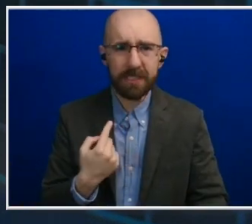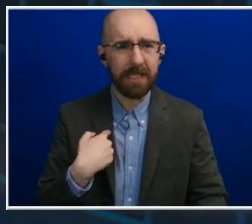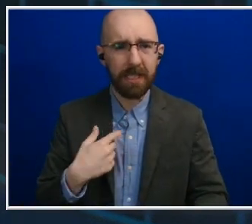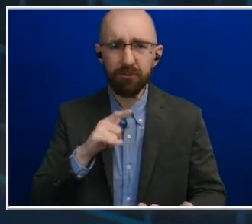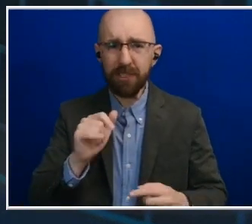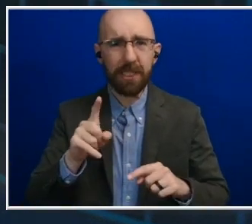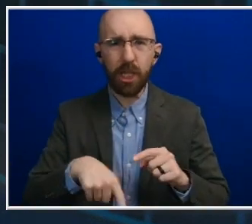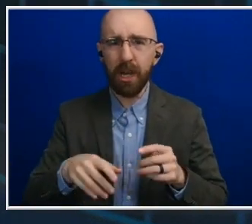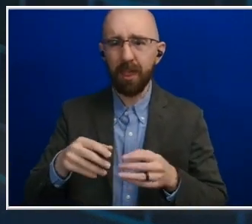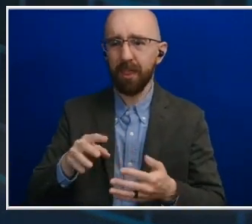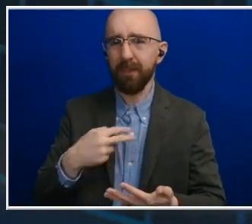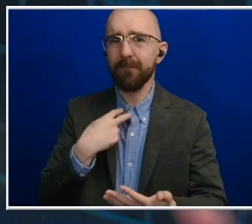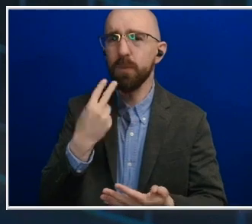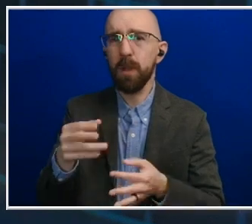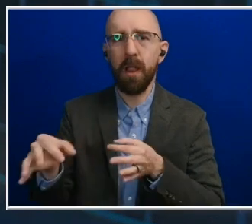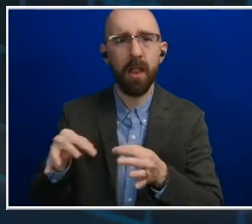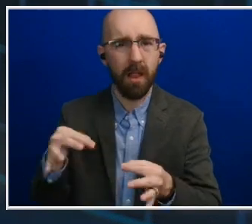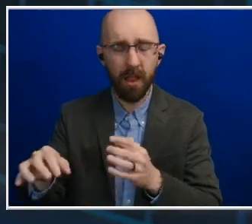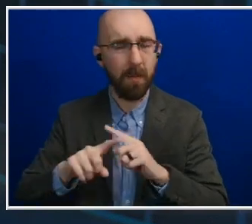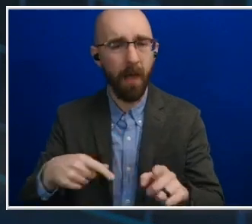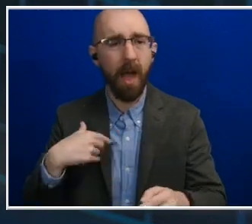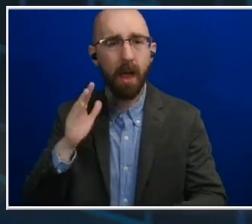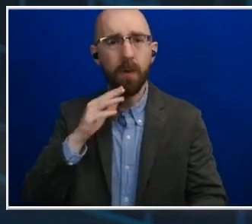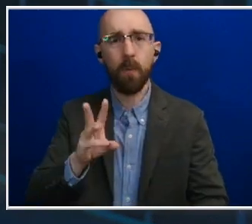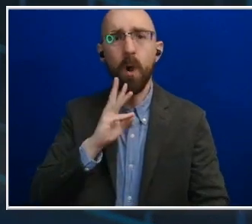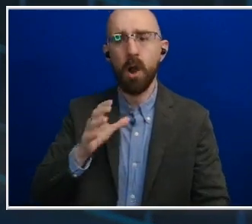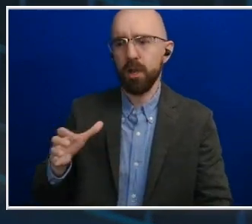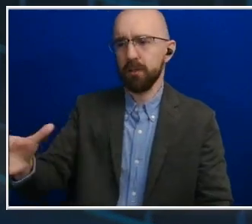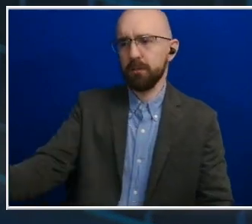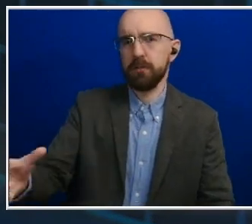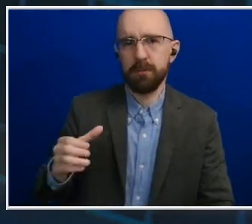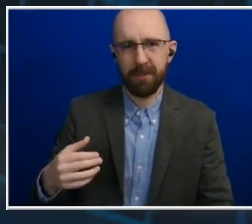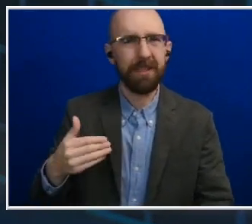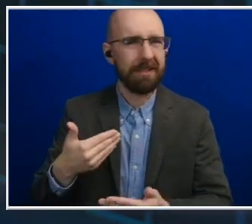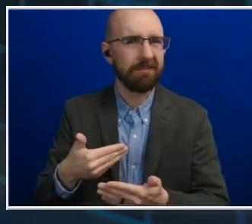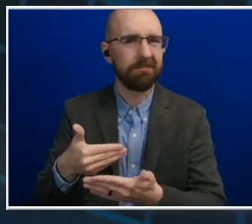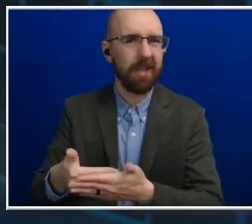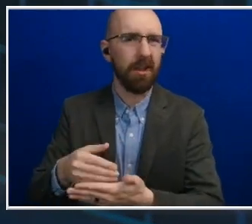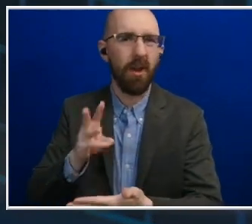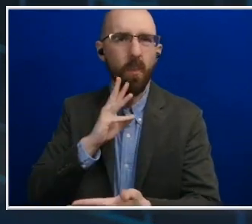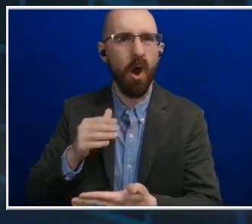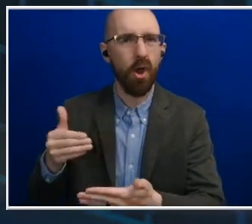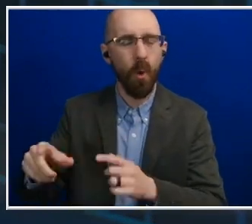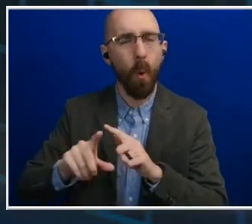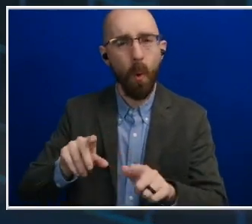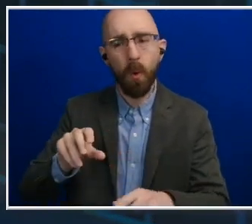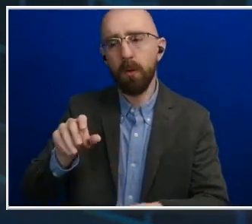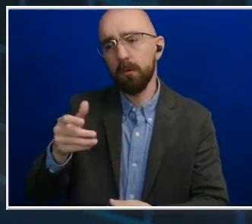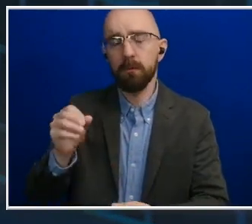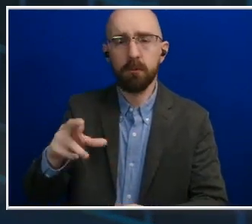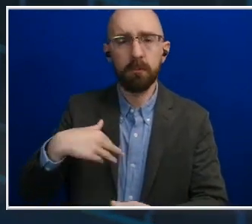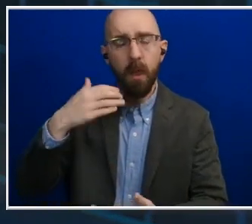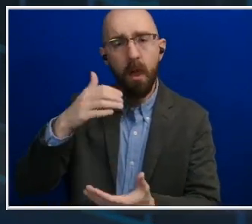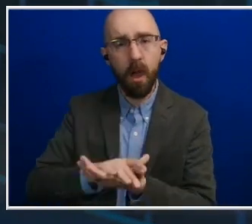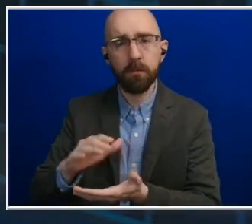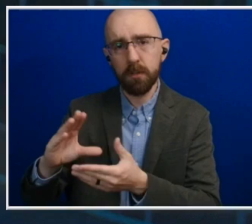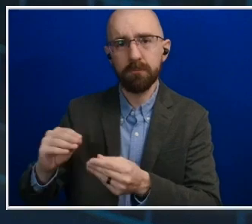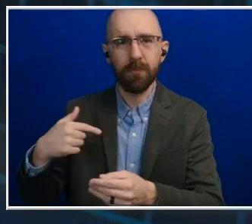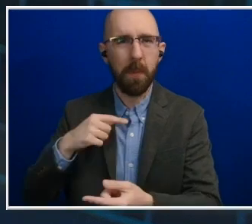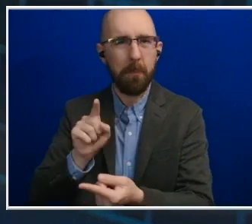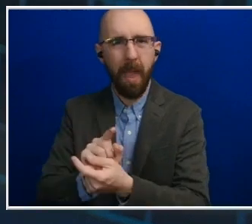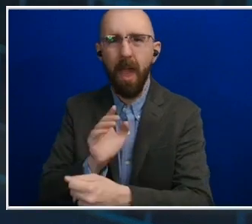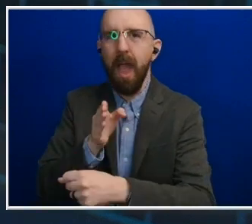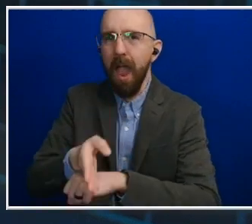but I would reach for water. I usually had a water nearby, or I would tell my husband, because we met shortly after I had this,